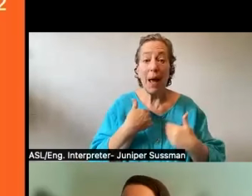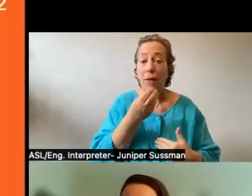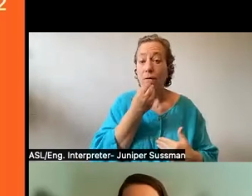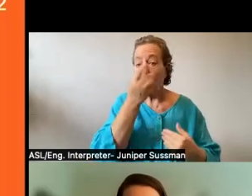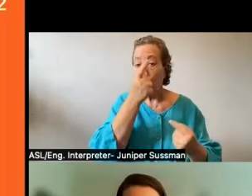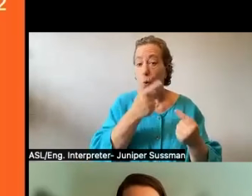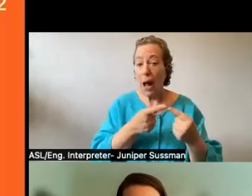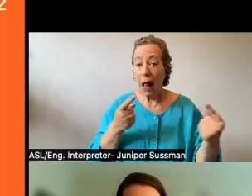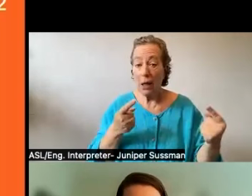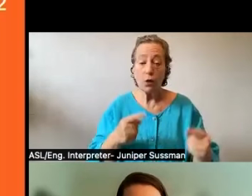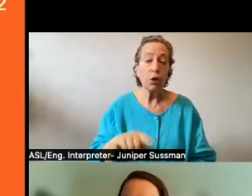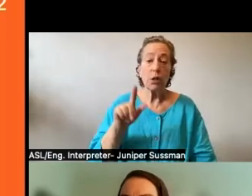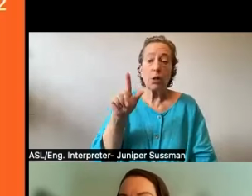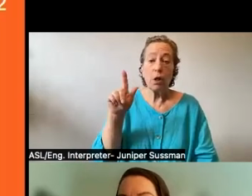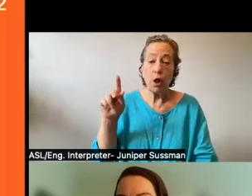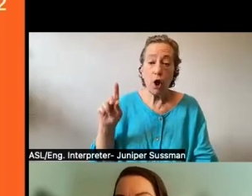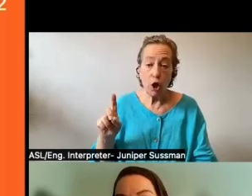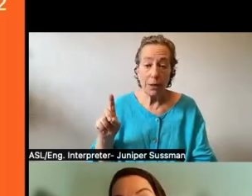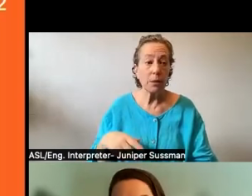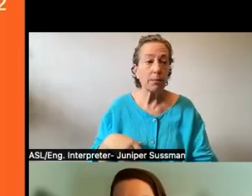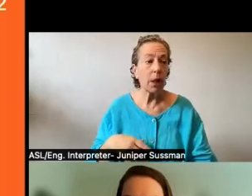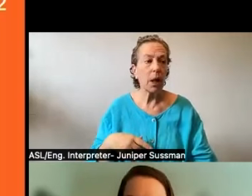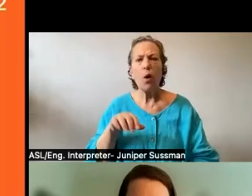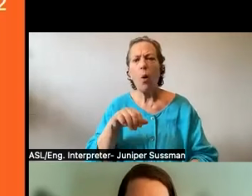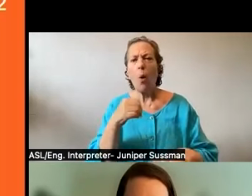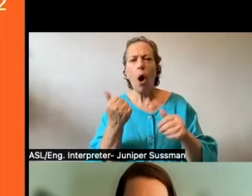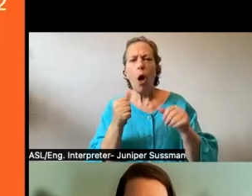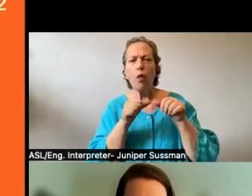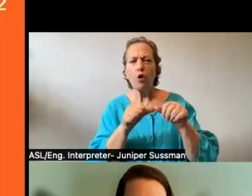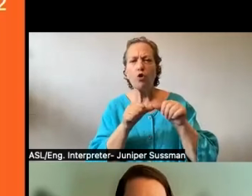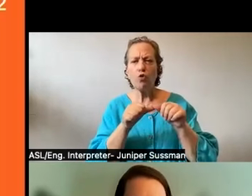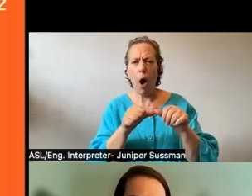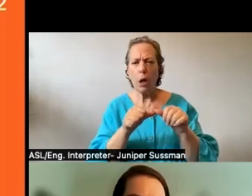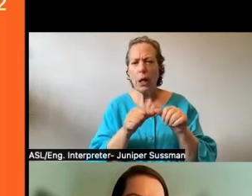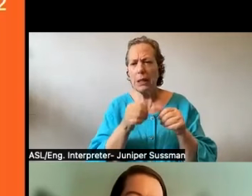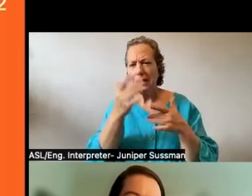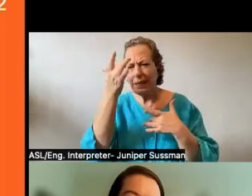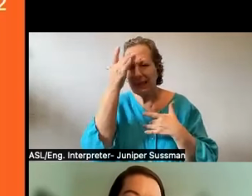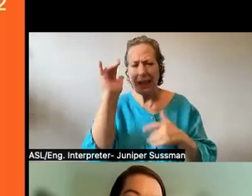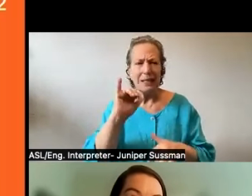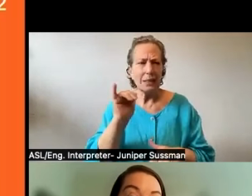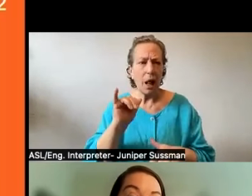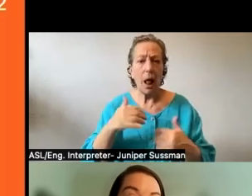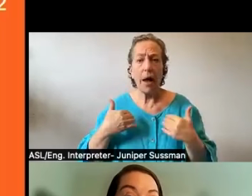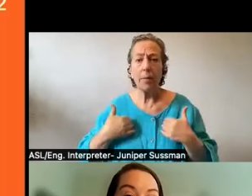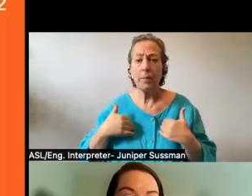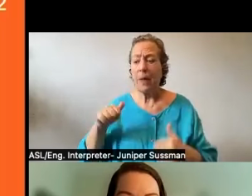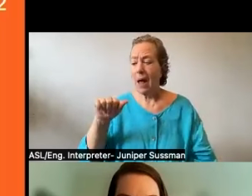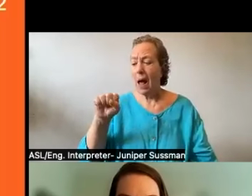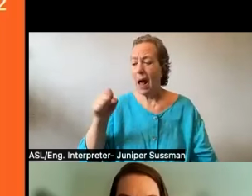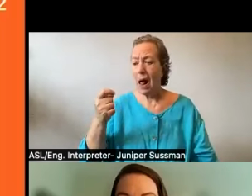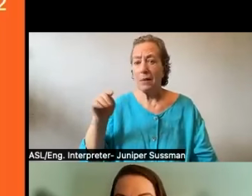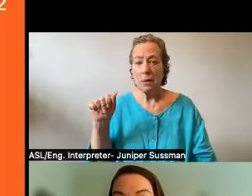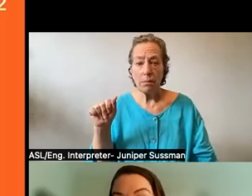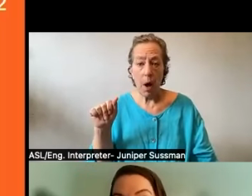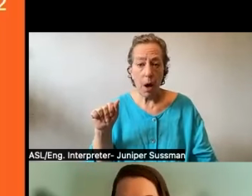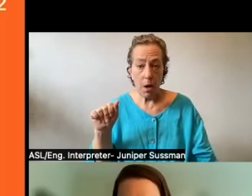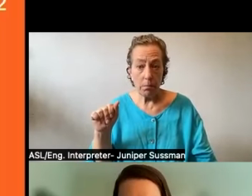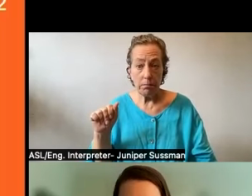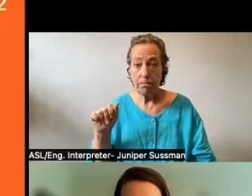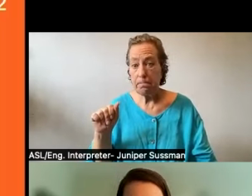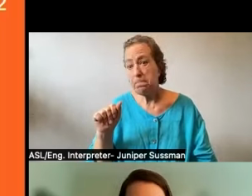learning disabilities, other chronic diseases like diabetes, like asthma, which may require assistance both because they are a child and because